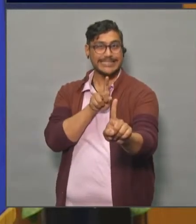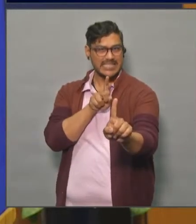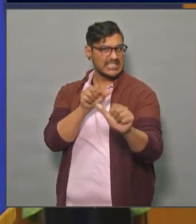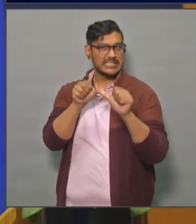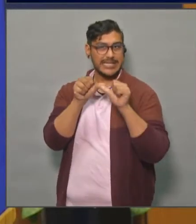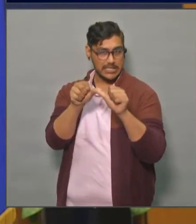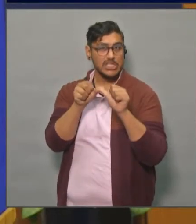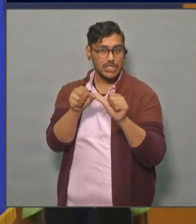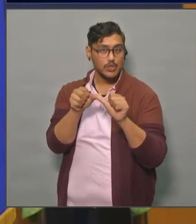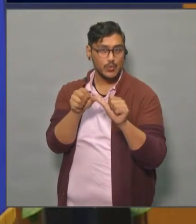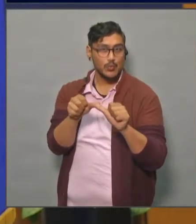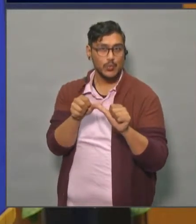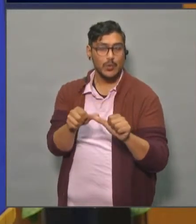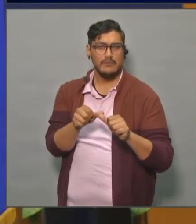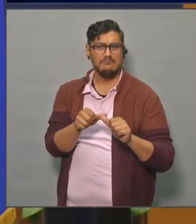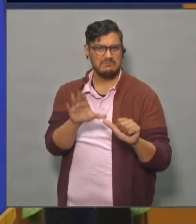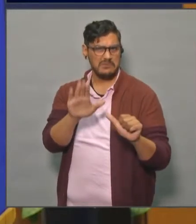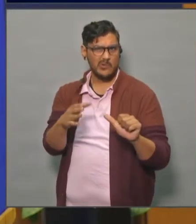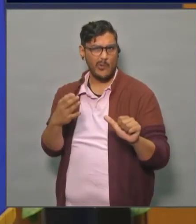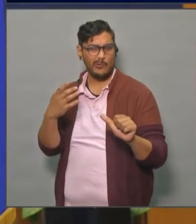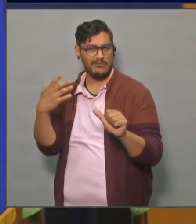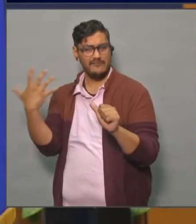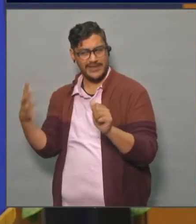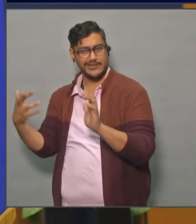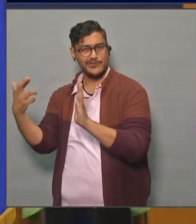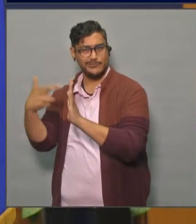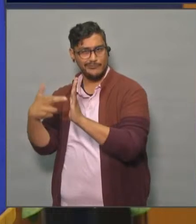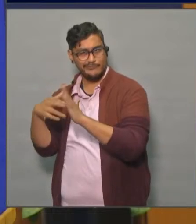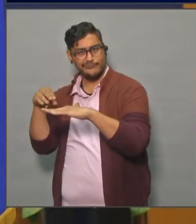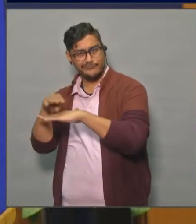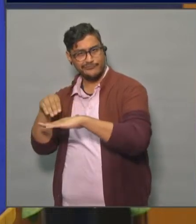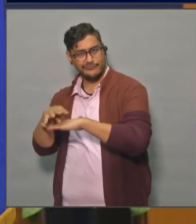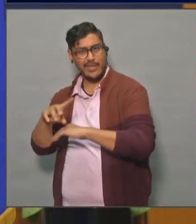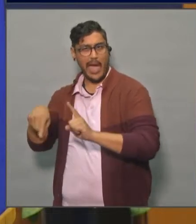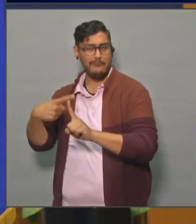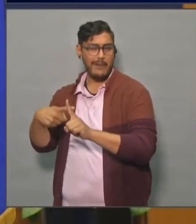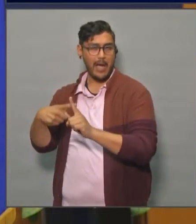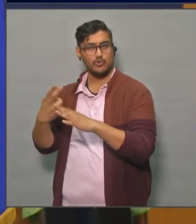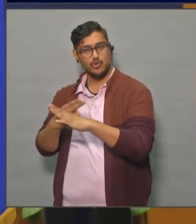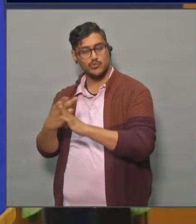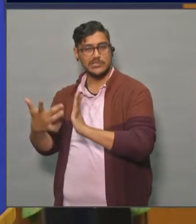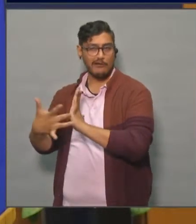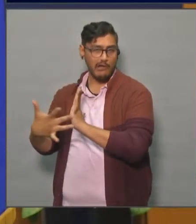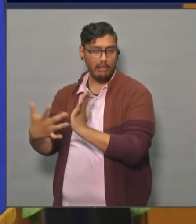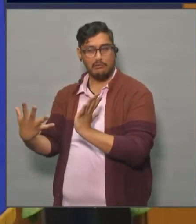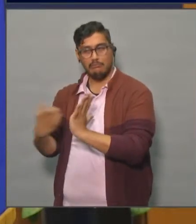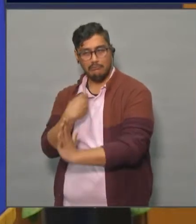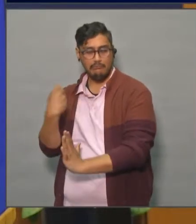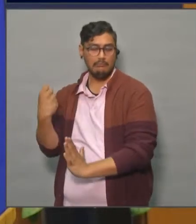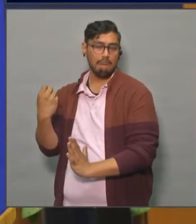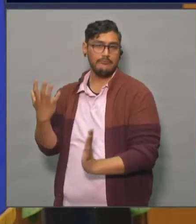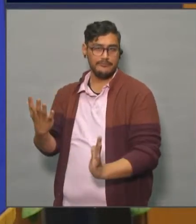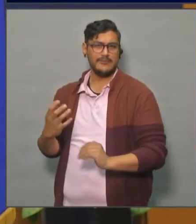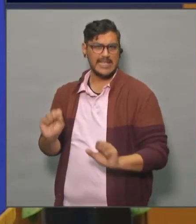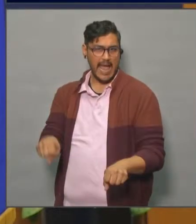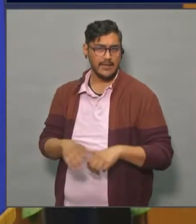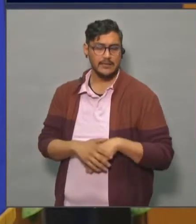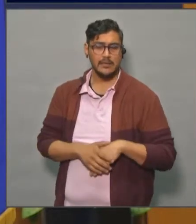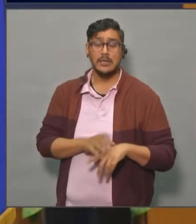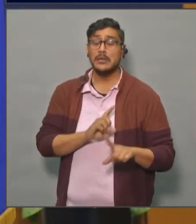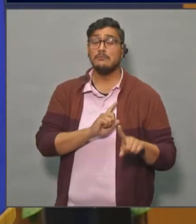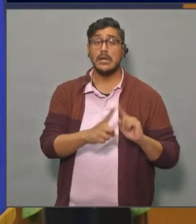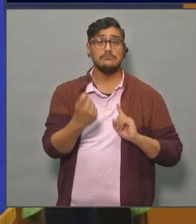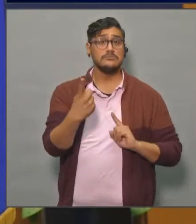distancing in the ways that we've recommended before using technology. But we do appreciate that there are some circumstances